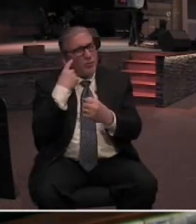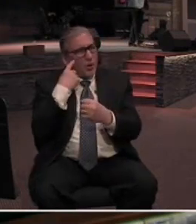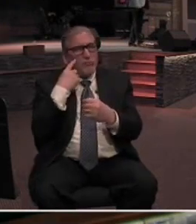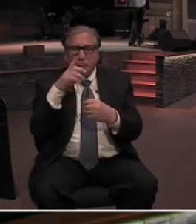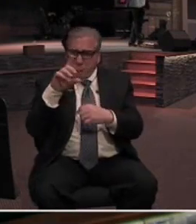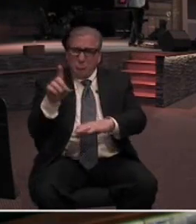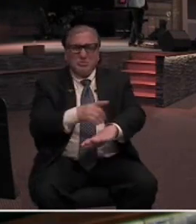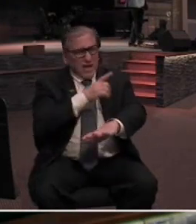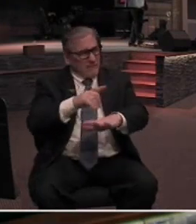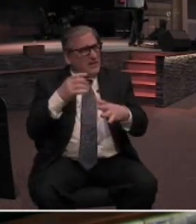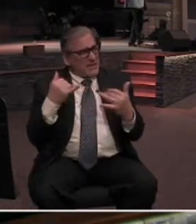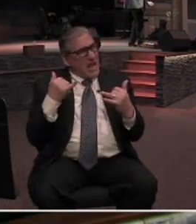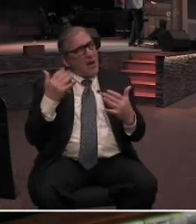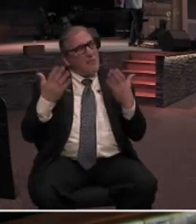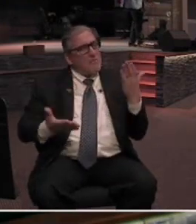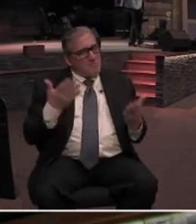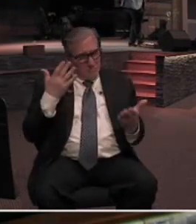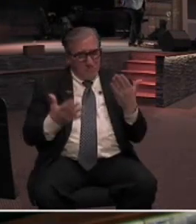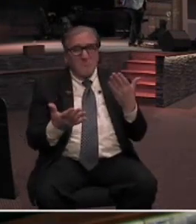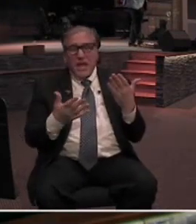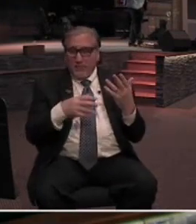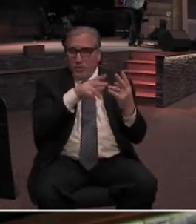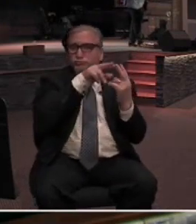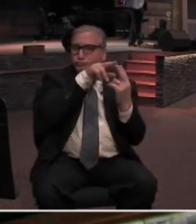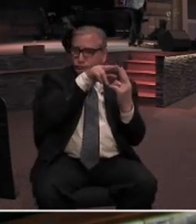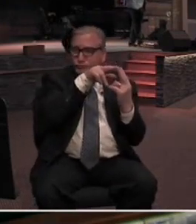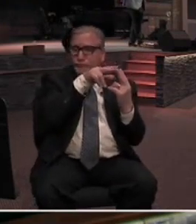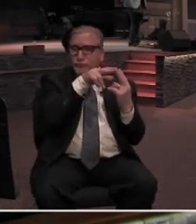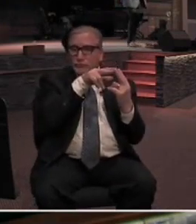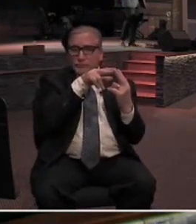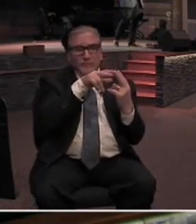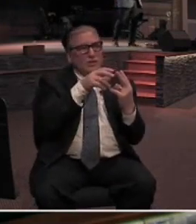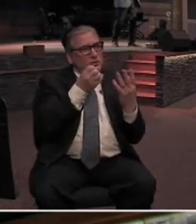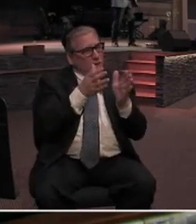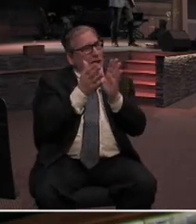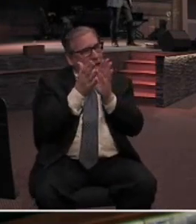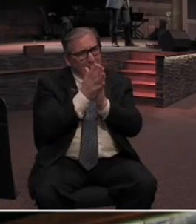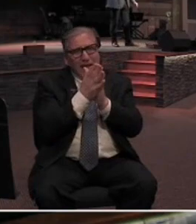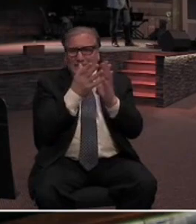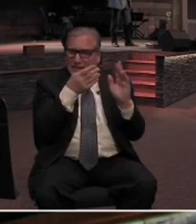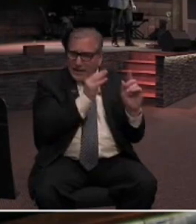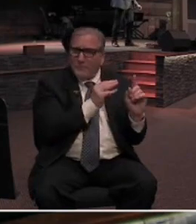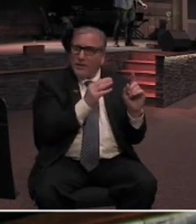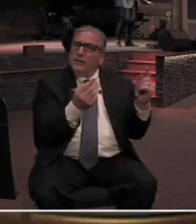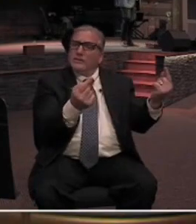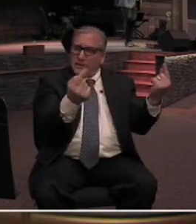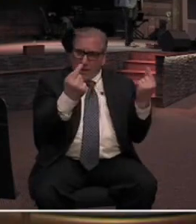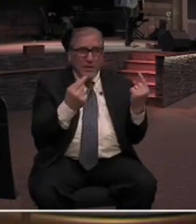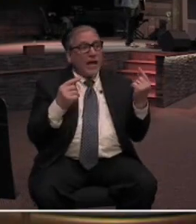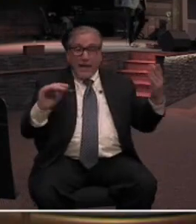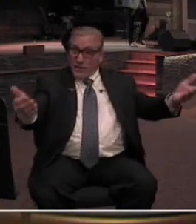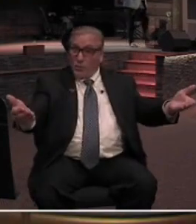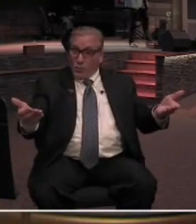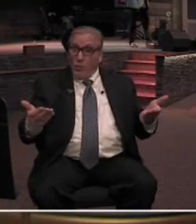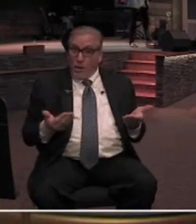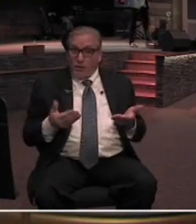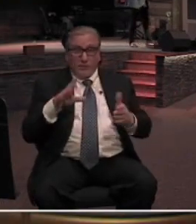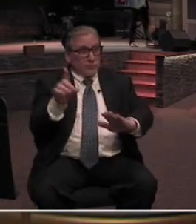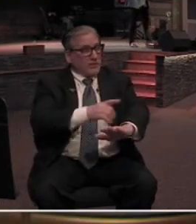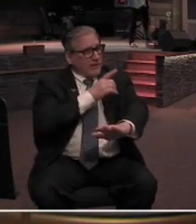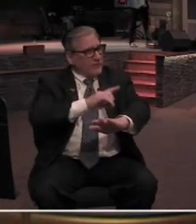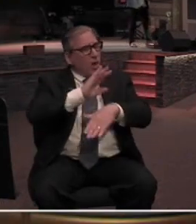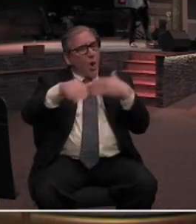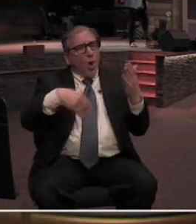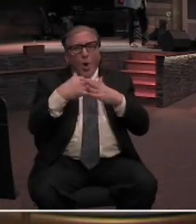that David was now maybe on the Philistine side. And so he asked him to come in. He welcomed him and they were all